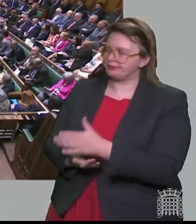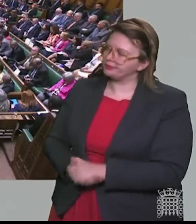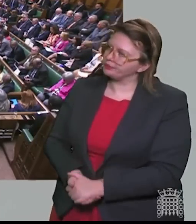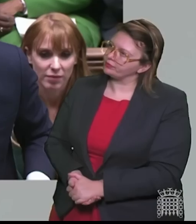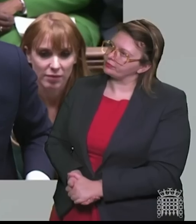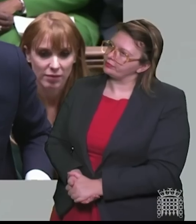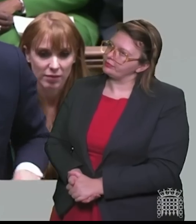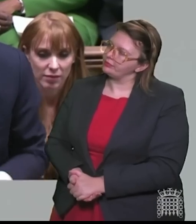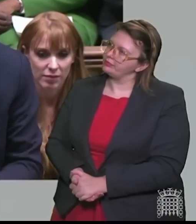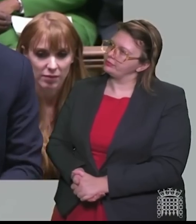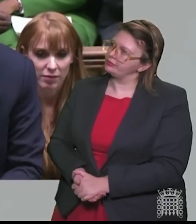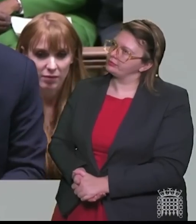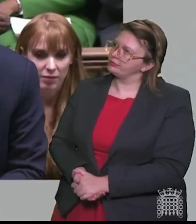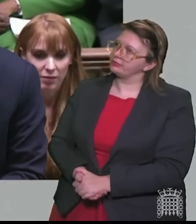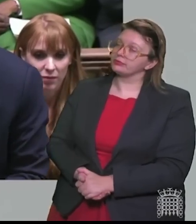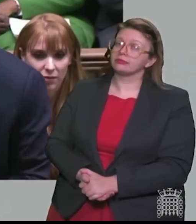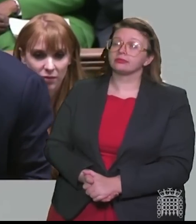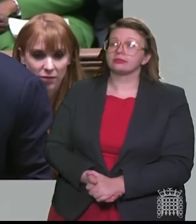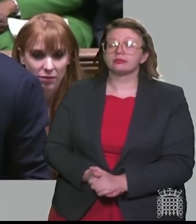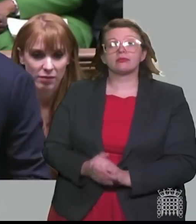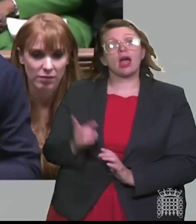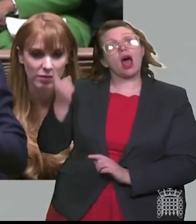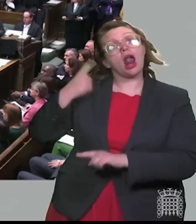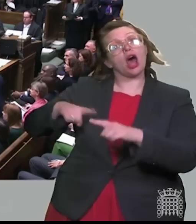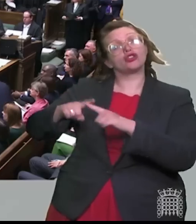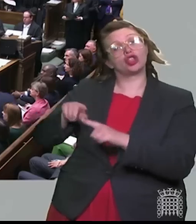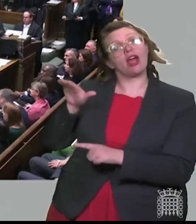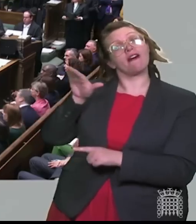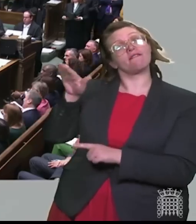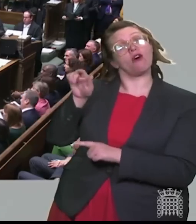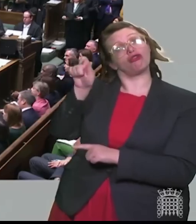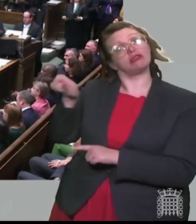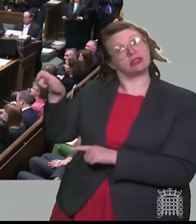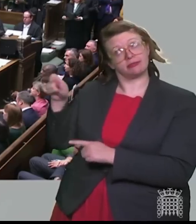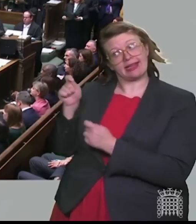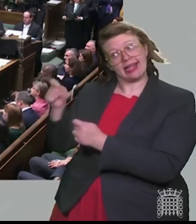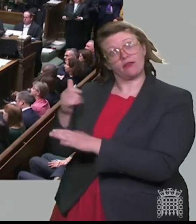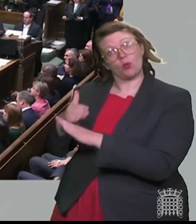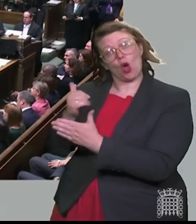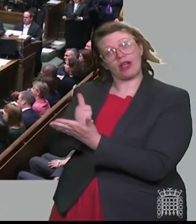How many work visas were issued to foreign nationals last year? Prime Minister.